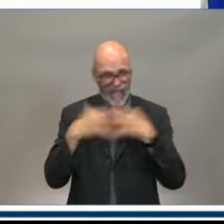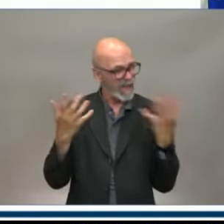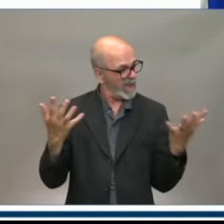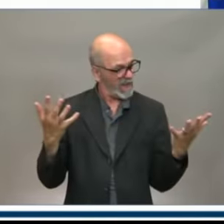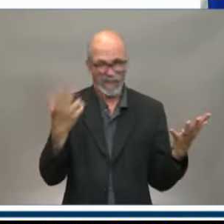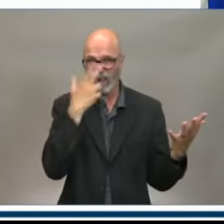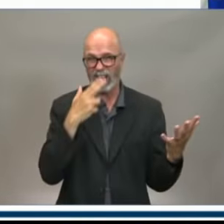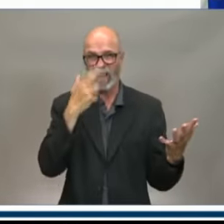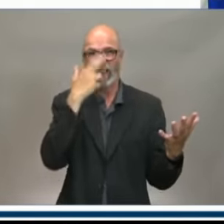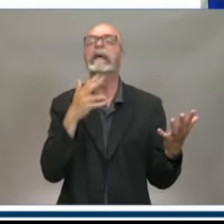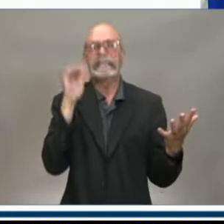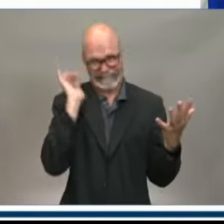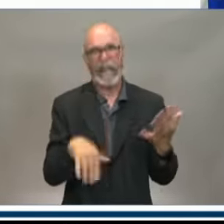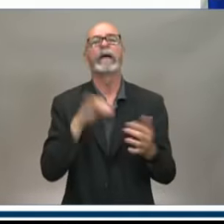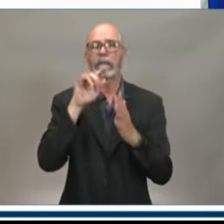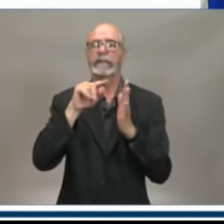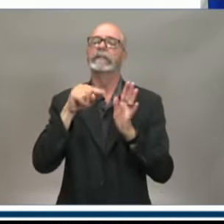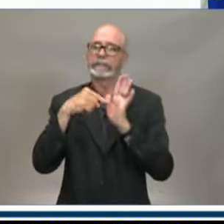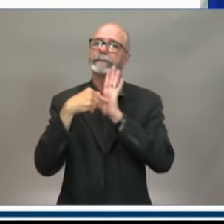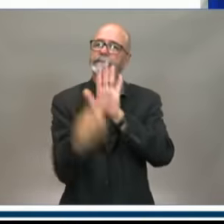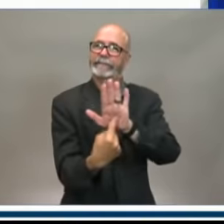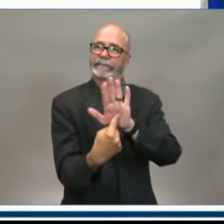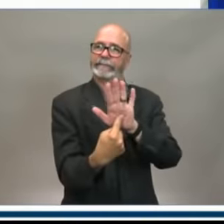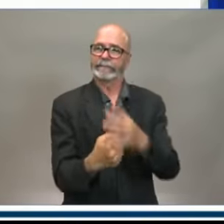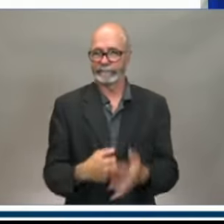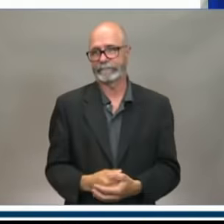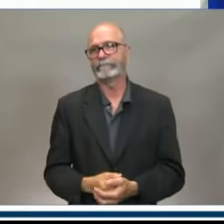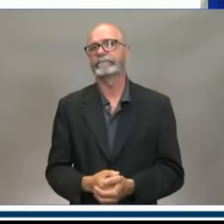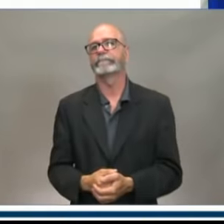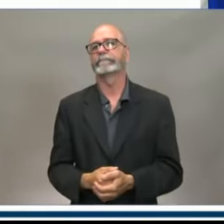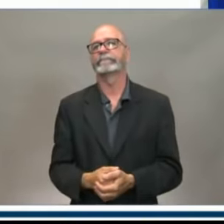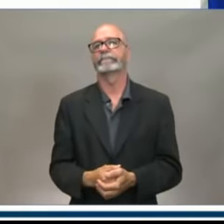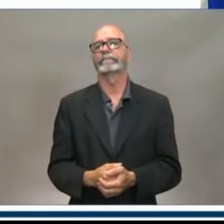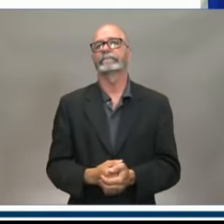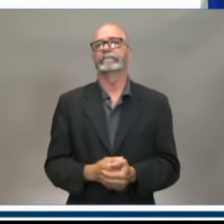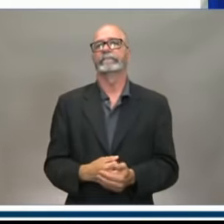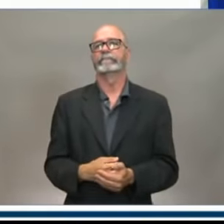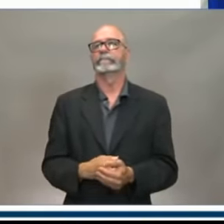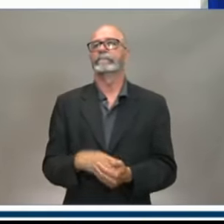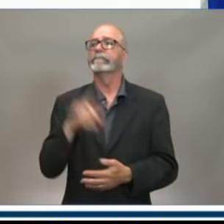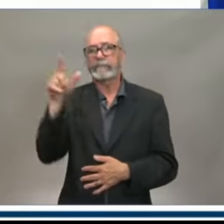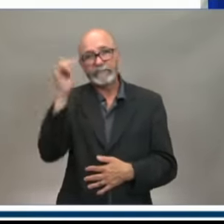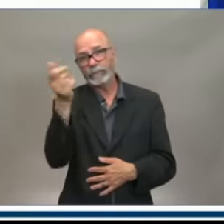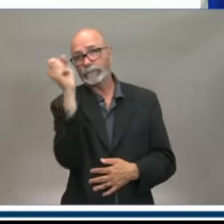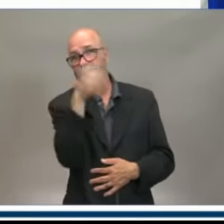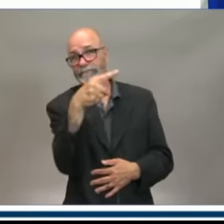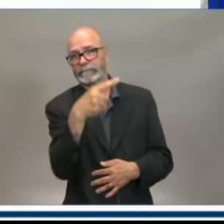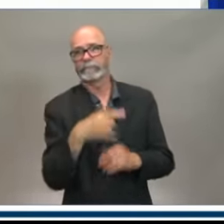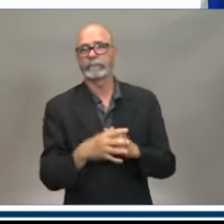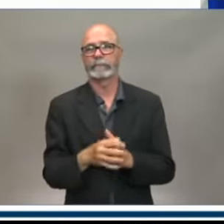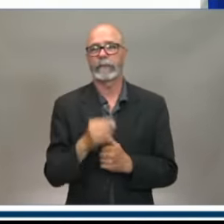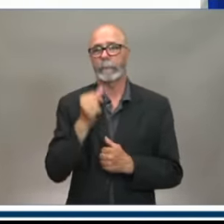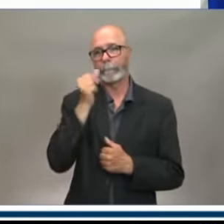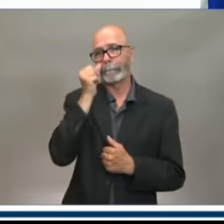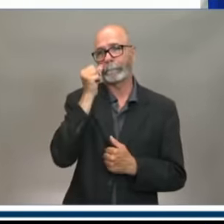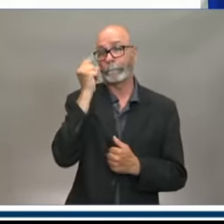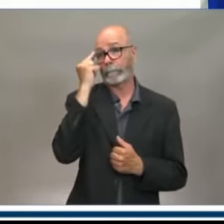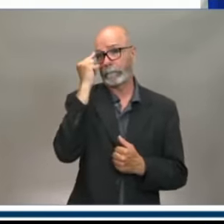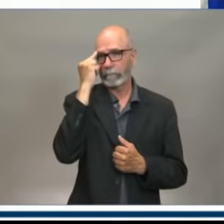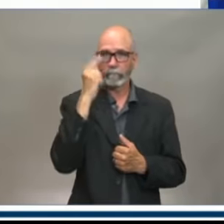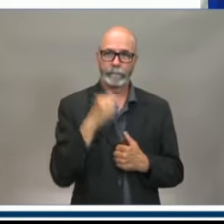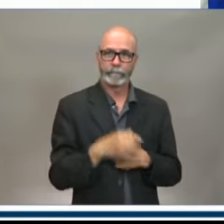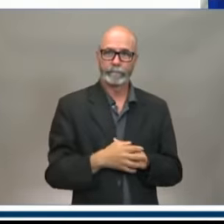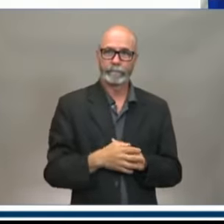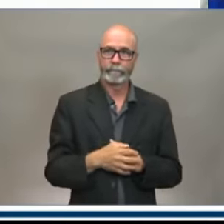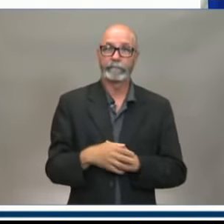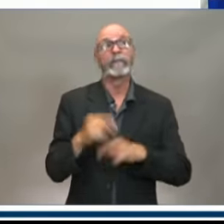And Dr. Strang, again, I have to assume that that is something that you will try to pin down with 811. What will people be asked to